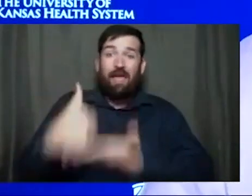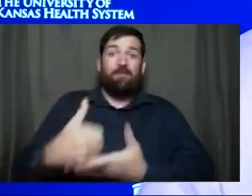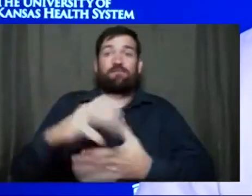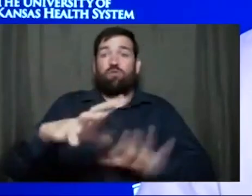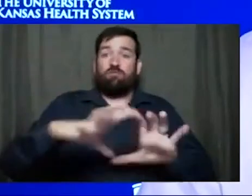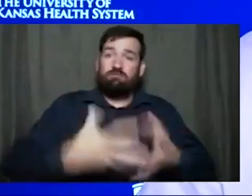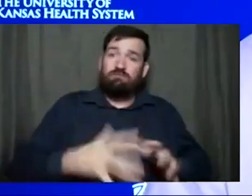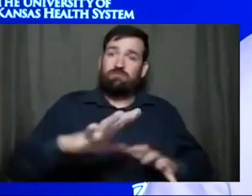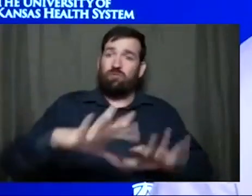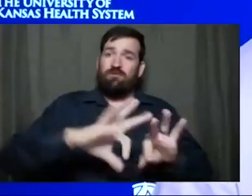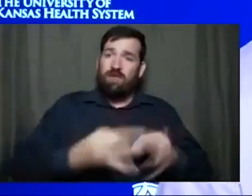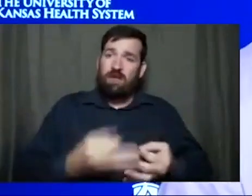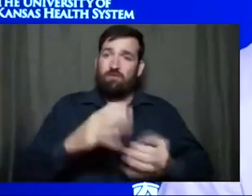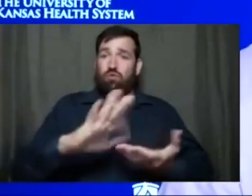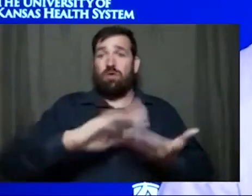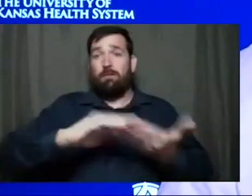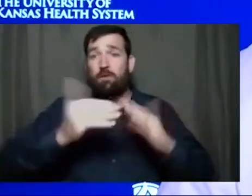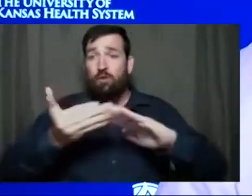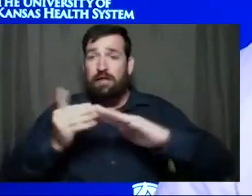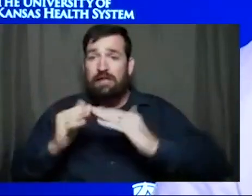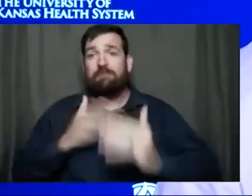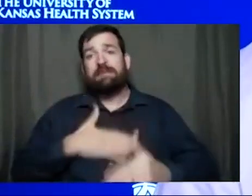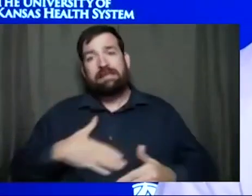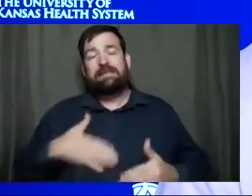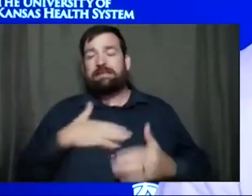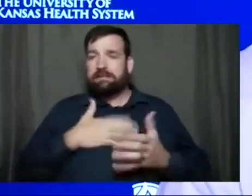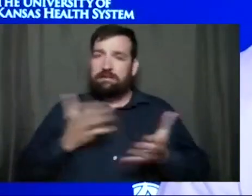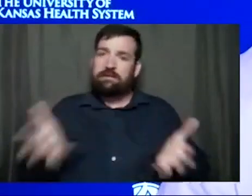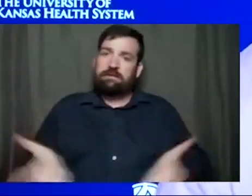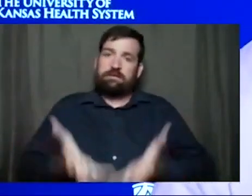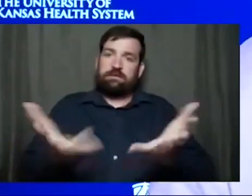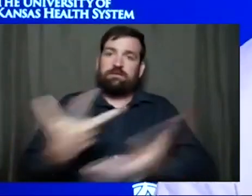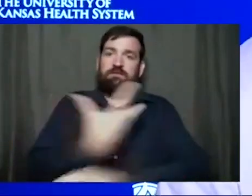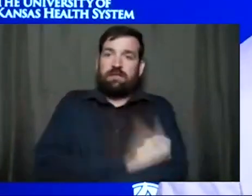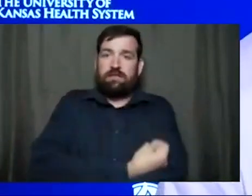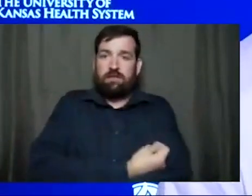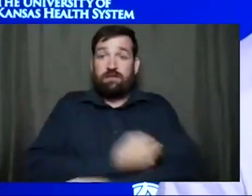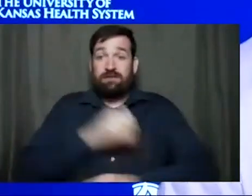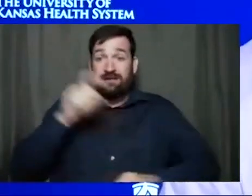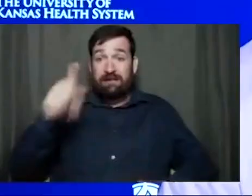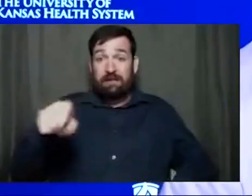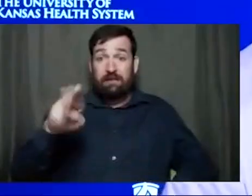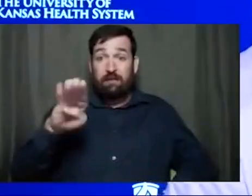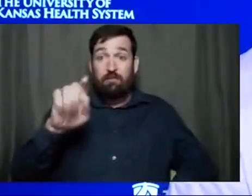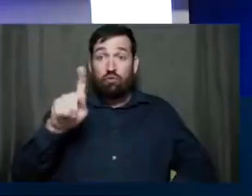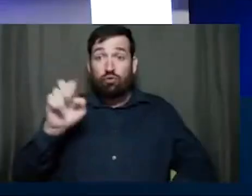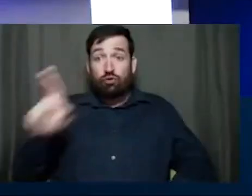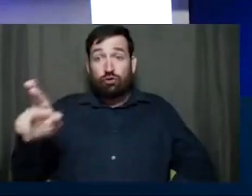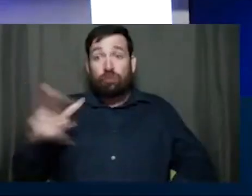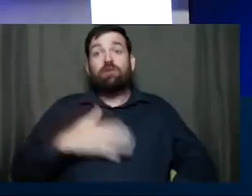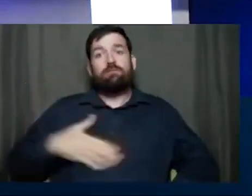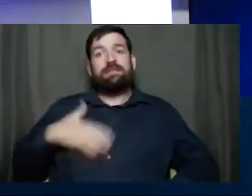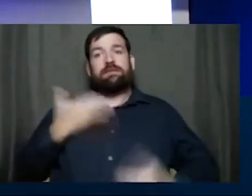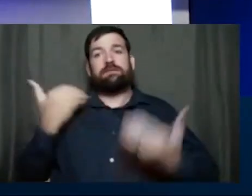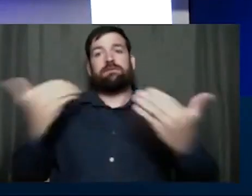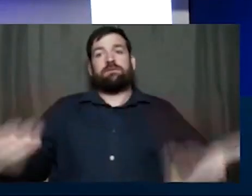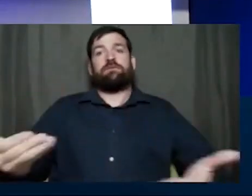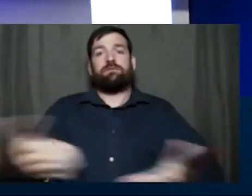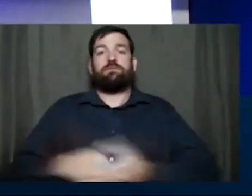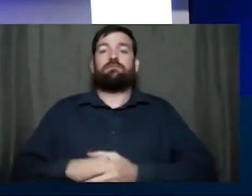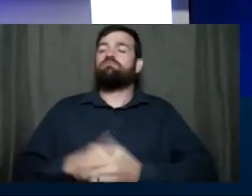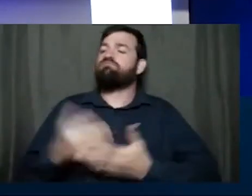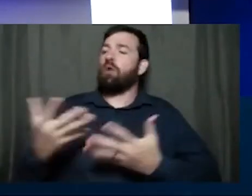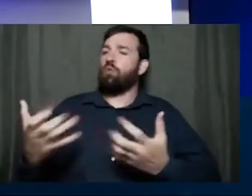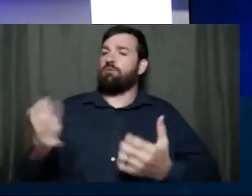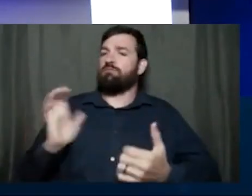community, please continue to get vaccinated. And if you need that booster, please go get that booster. I want to get to our first follow-up